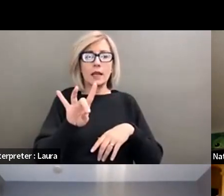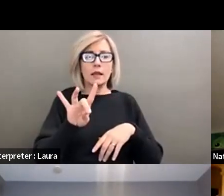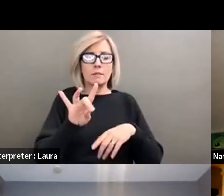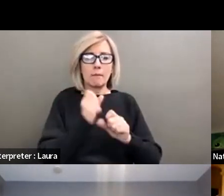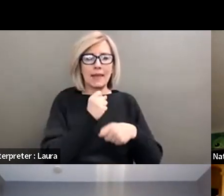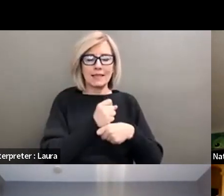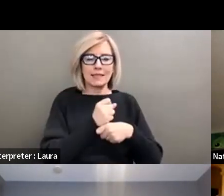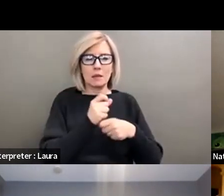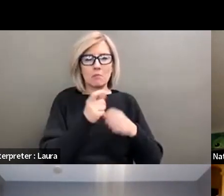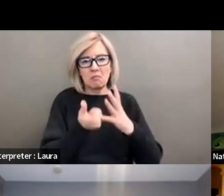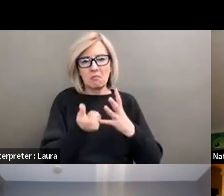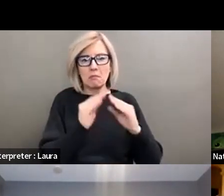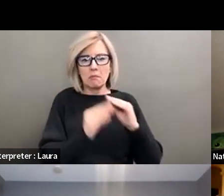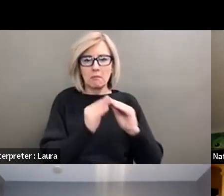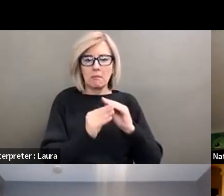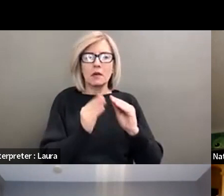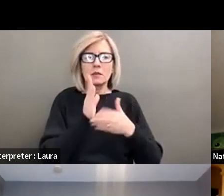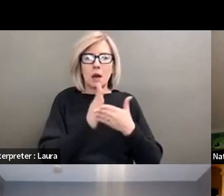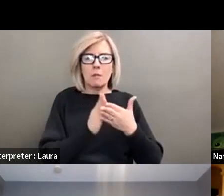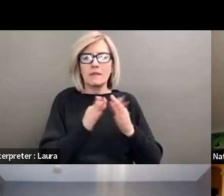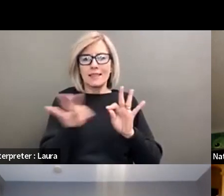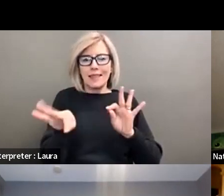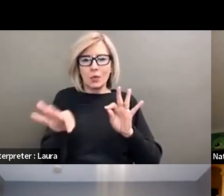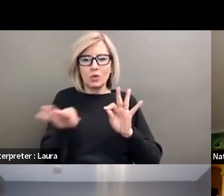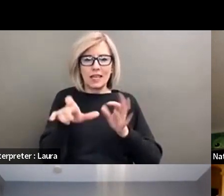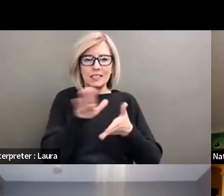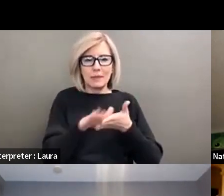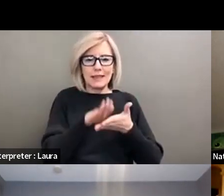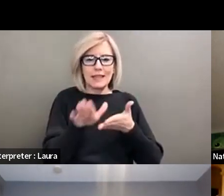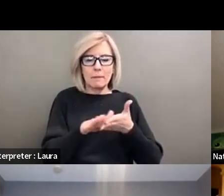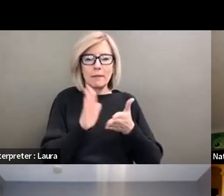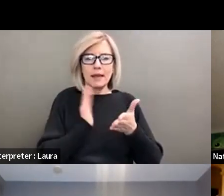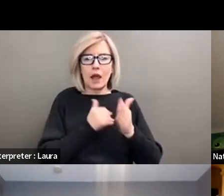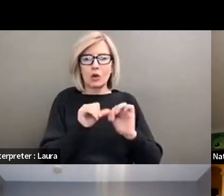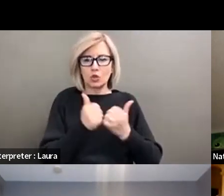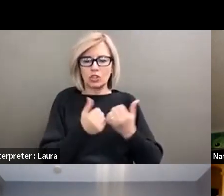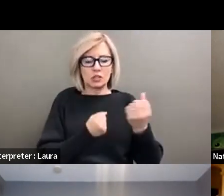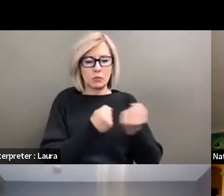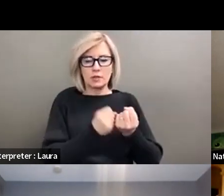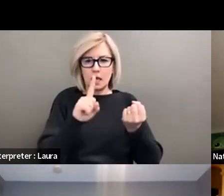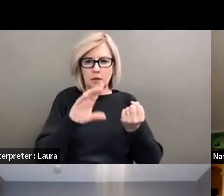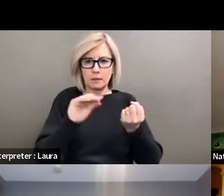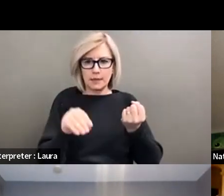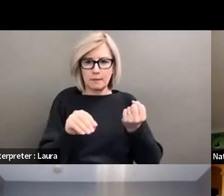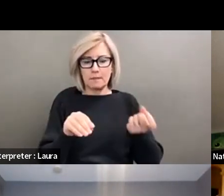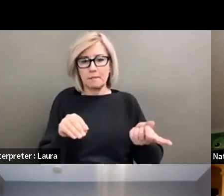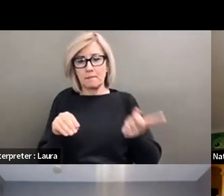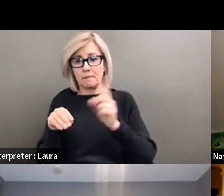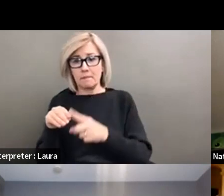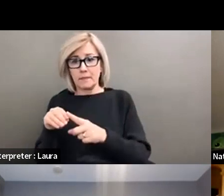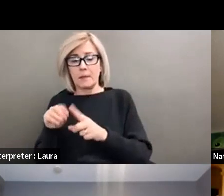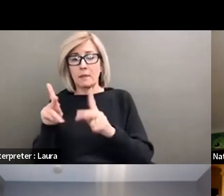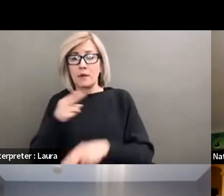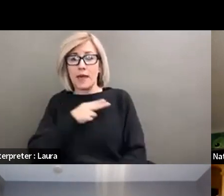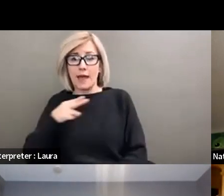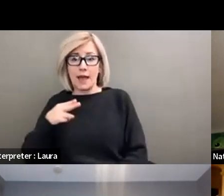minor fixes. A lot of it is language that needed to be cleaned up, and our association supports that 100%. What some folks in the House